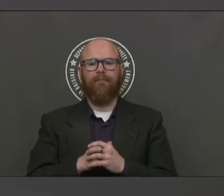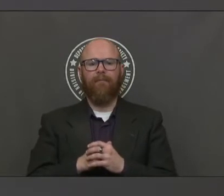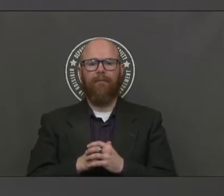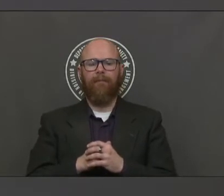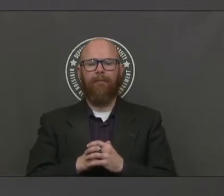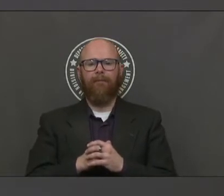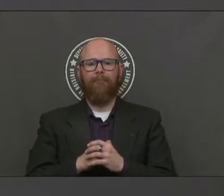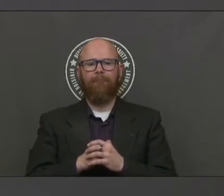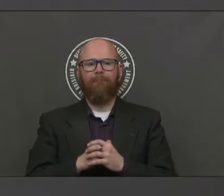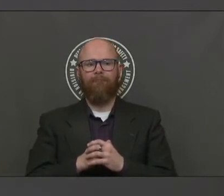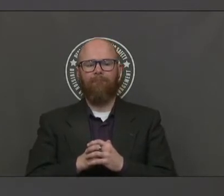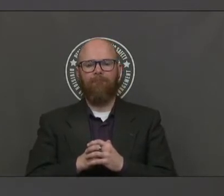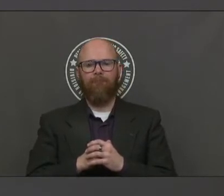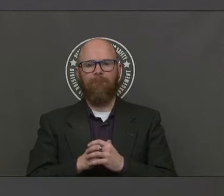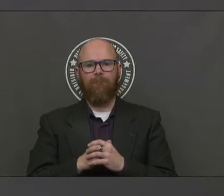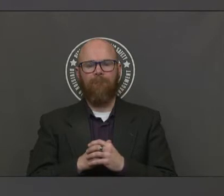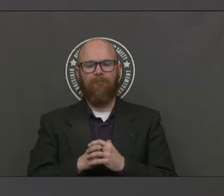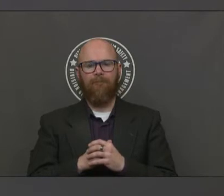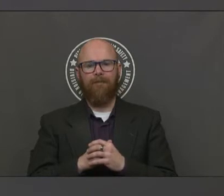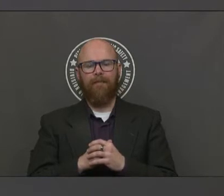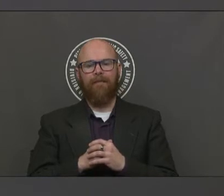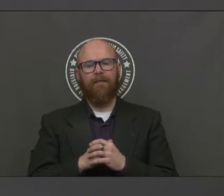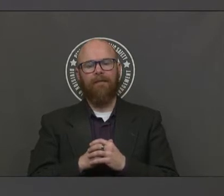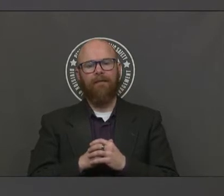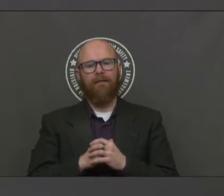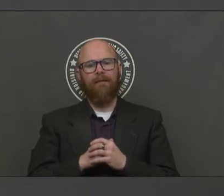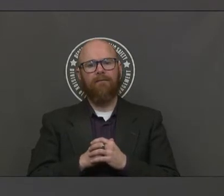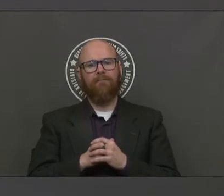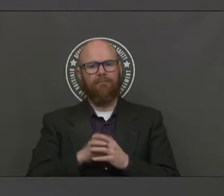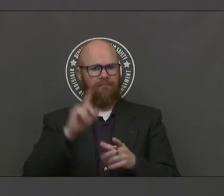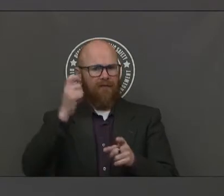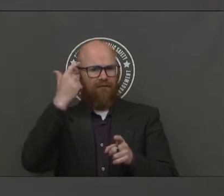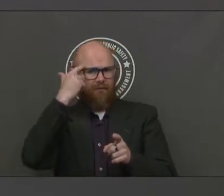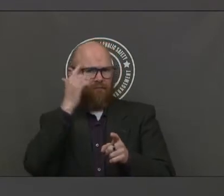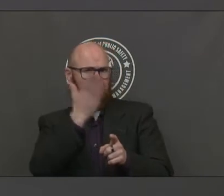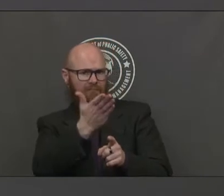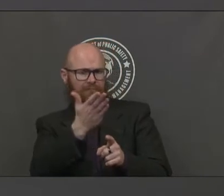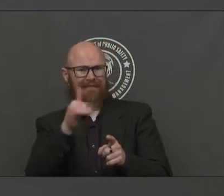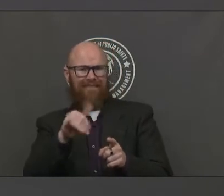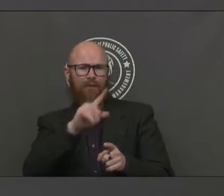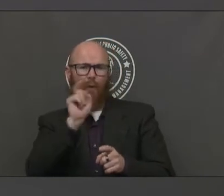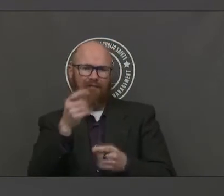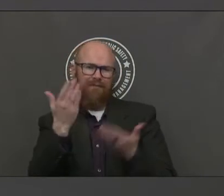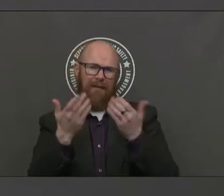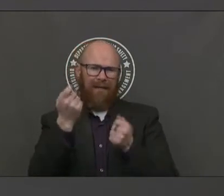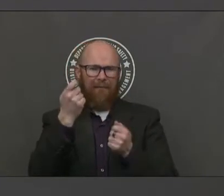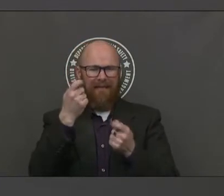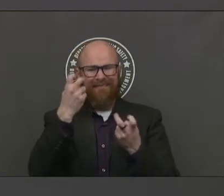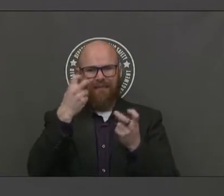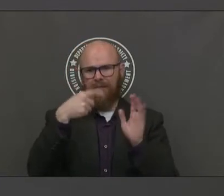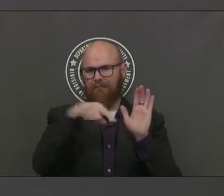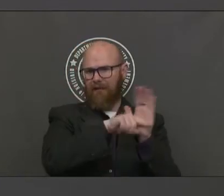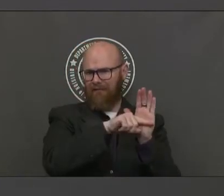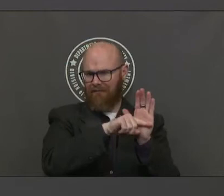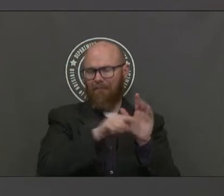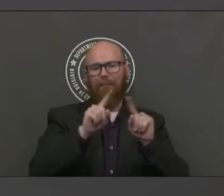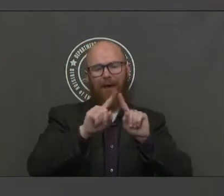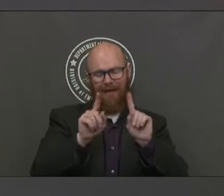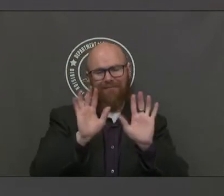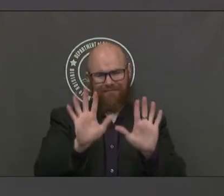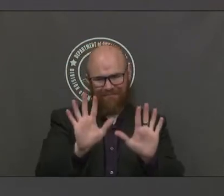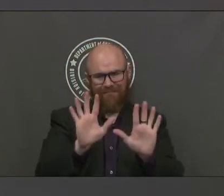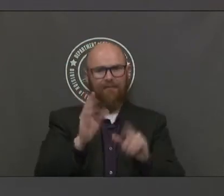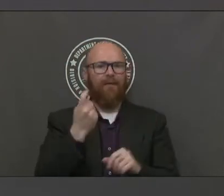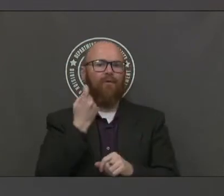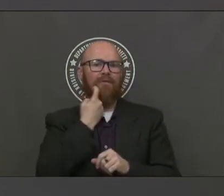Governor, this is Jacob Klopfenstein with KSL.com. This question might sound a little bit pessimistic, but a